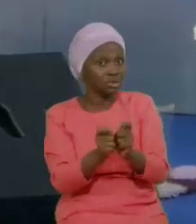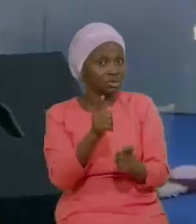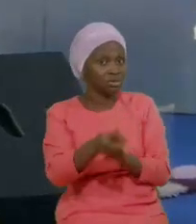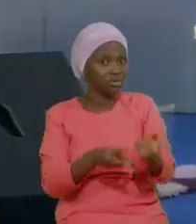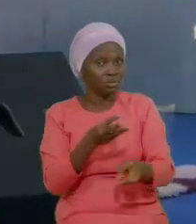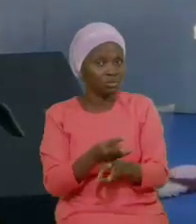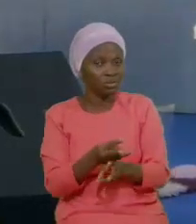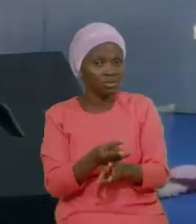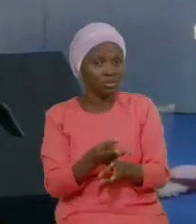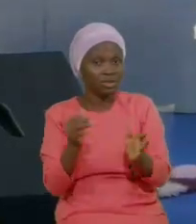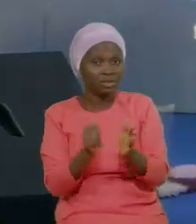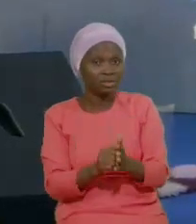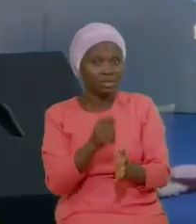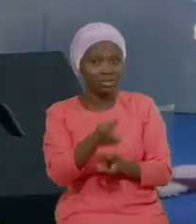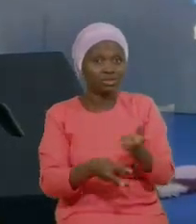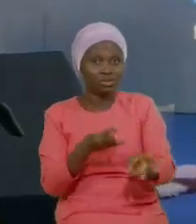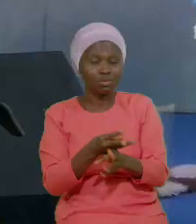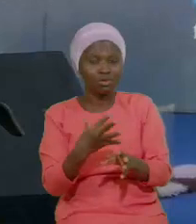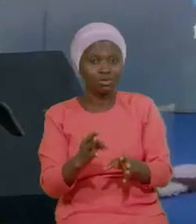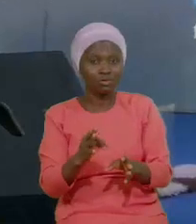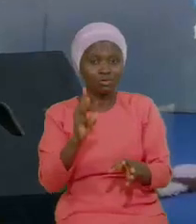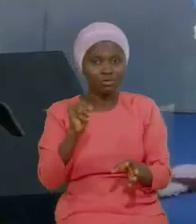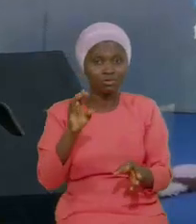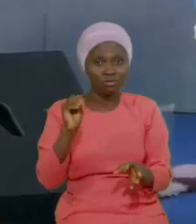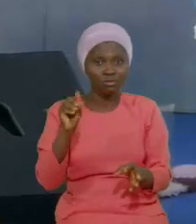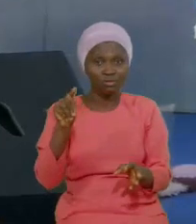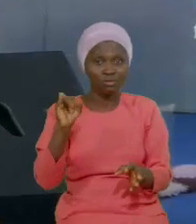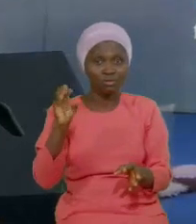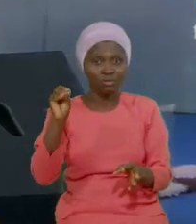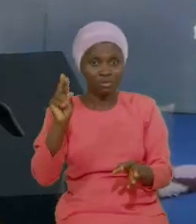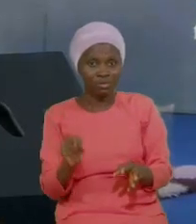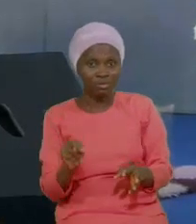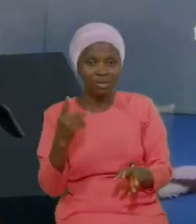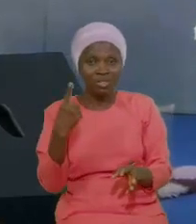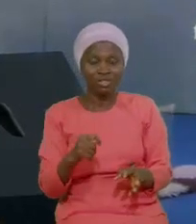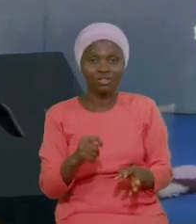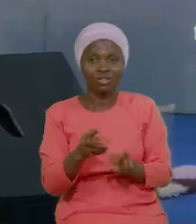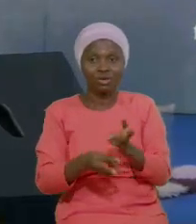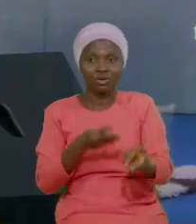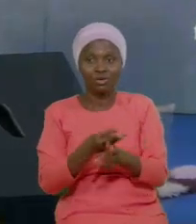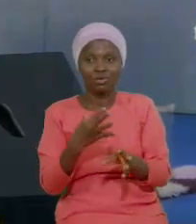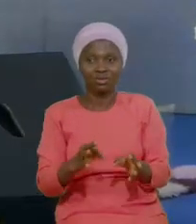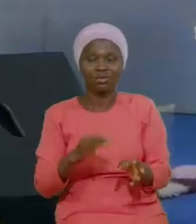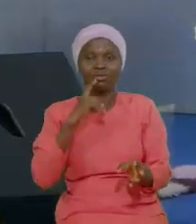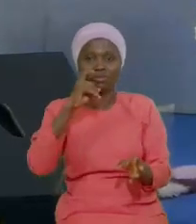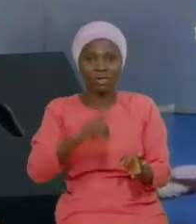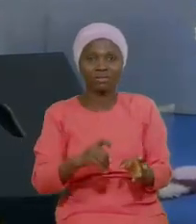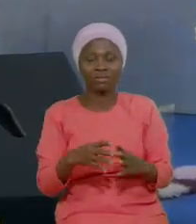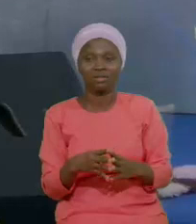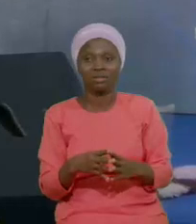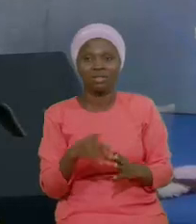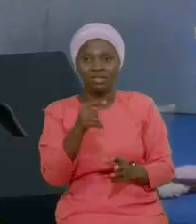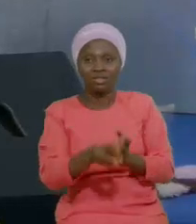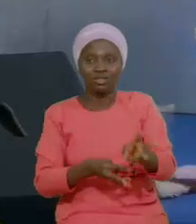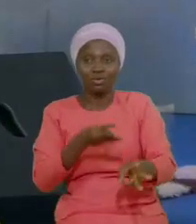That the world of motion, the world of command, of commerce, the